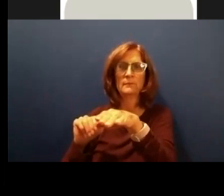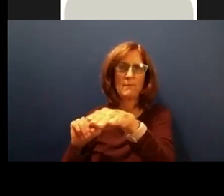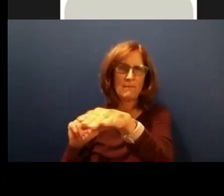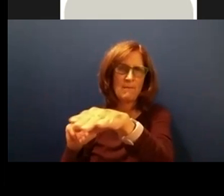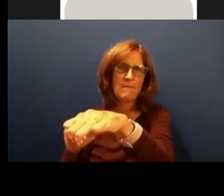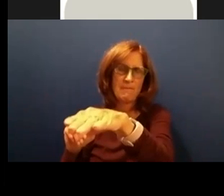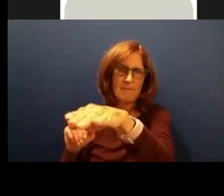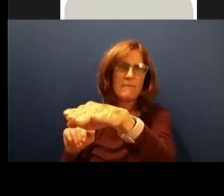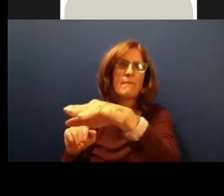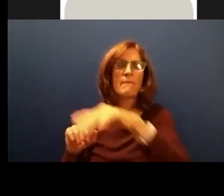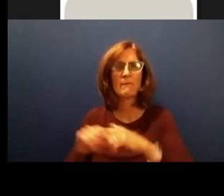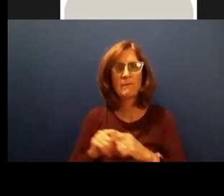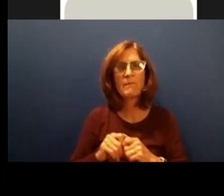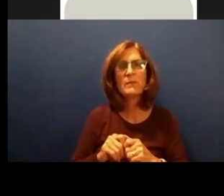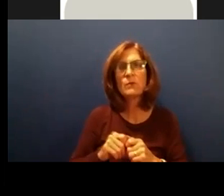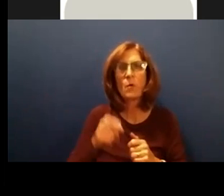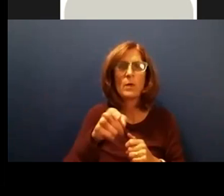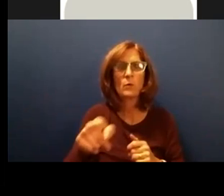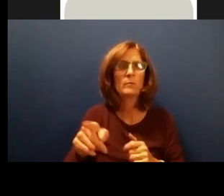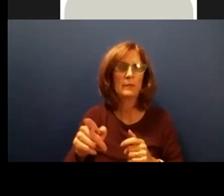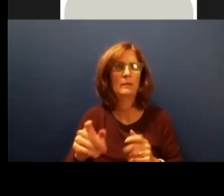exposed aggregate strips.